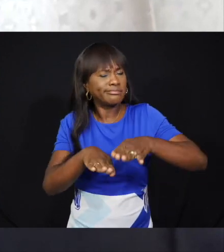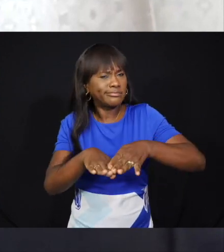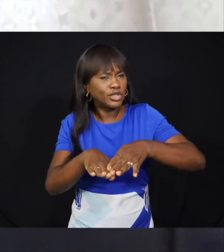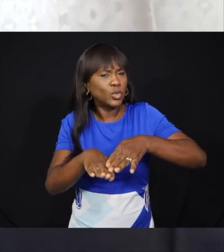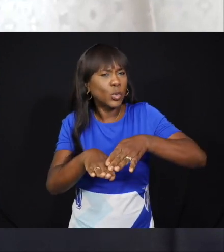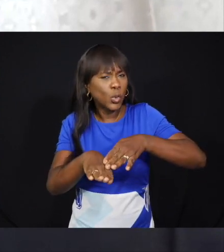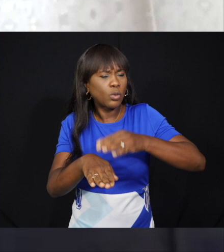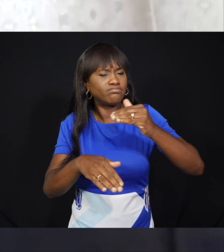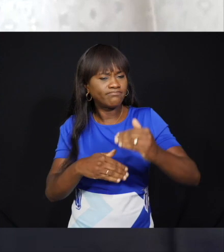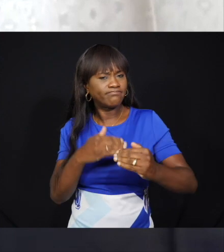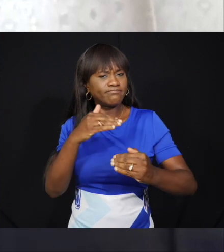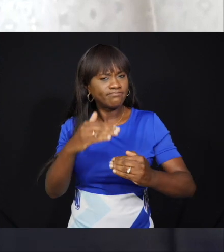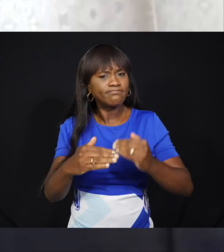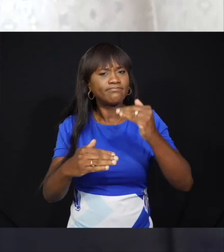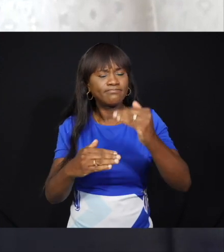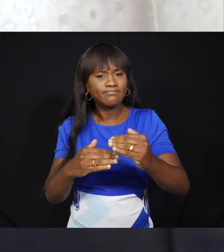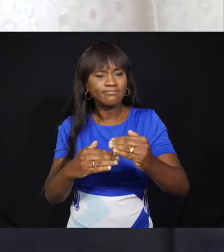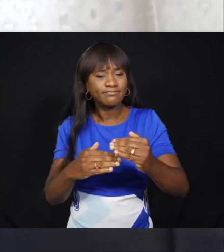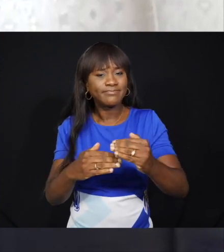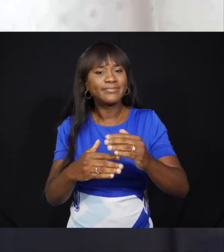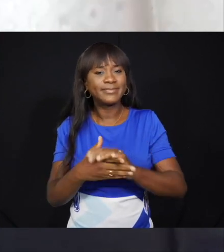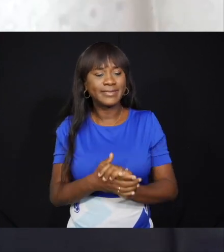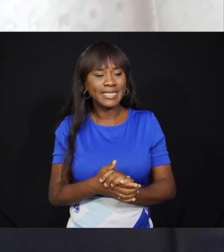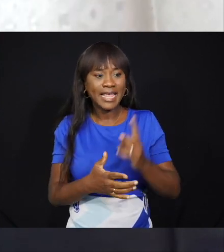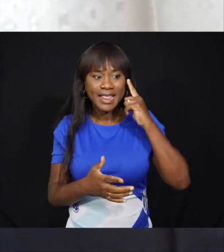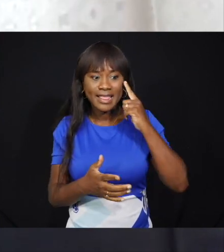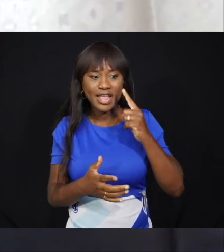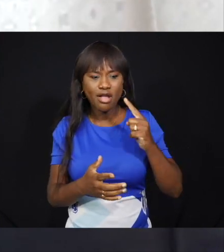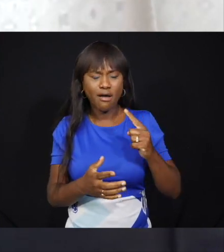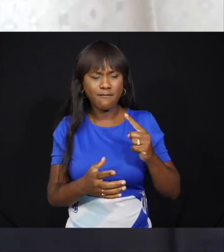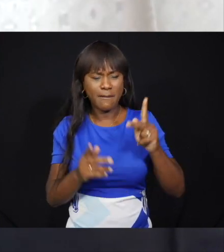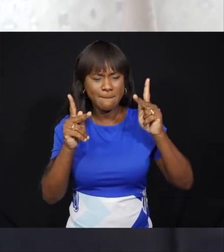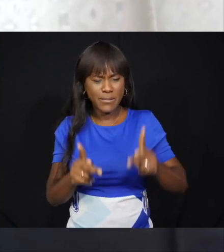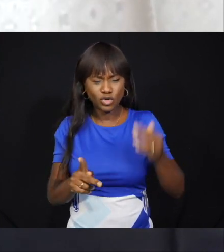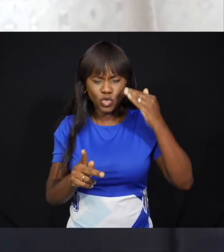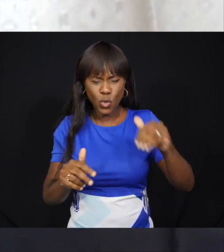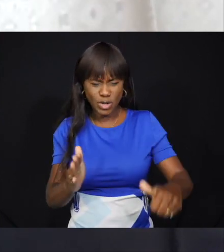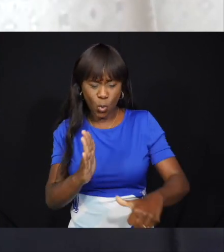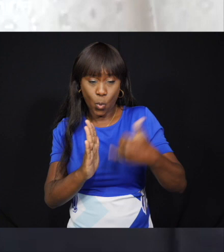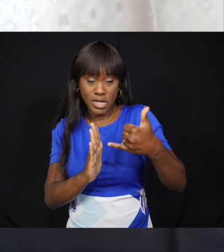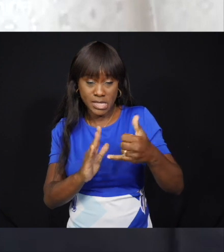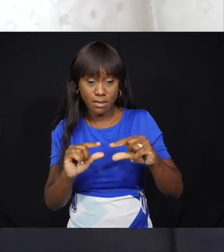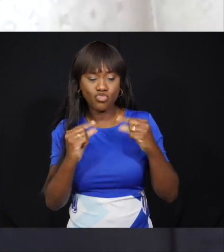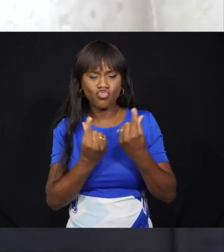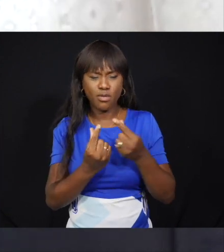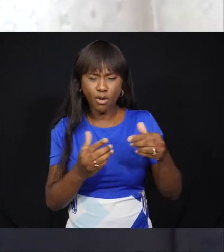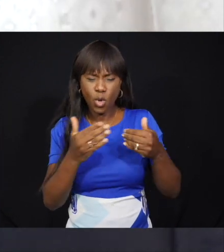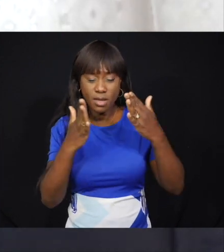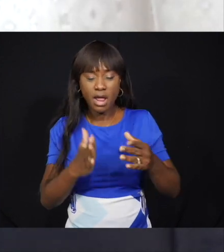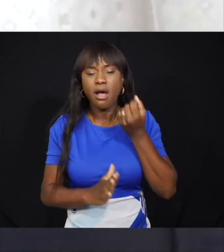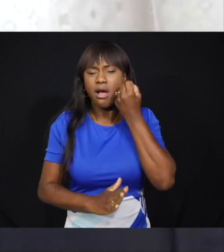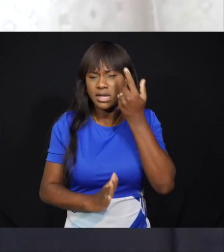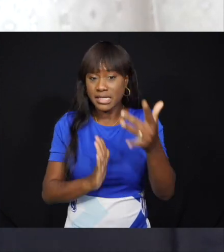fall away. So my word of encouragement is take it very slow, take it one step at a time, look for a